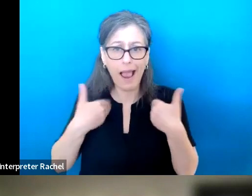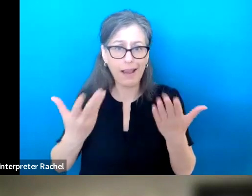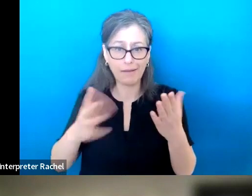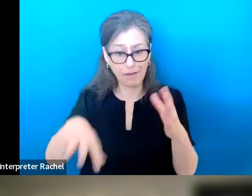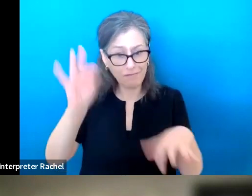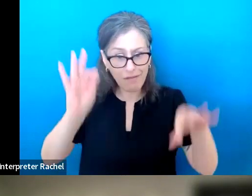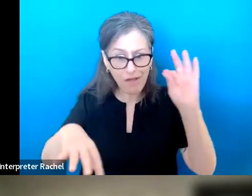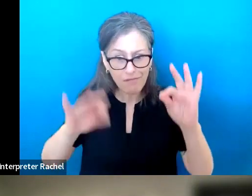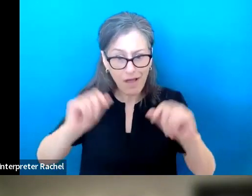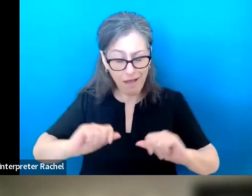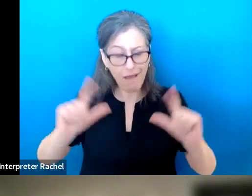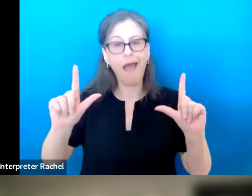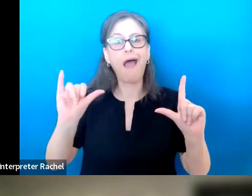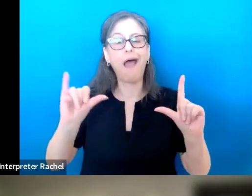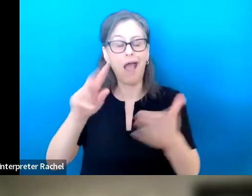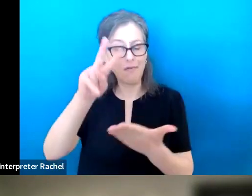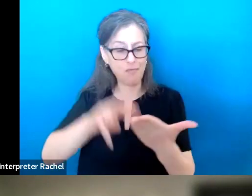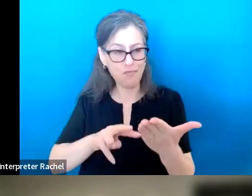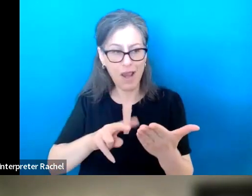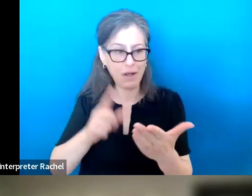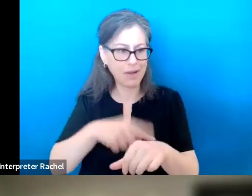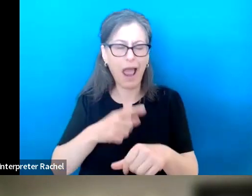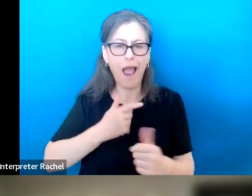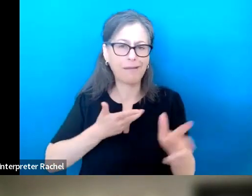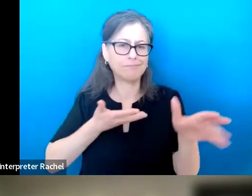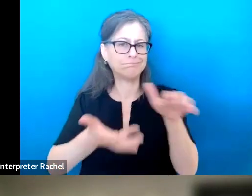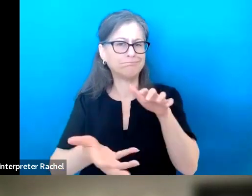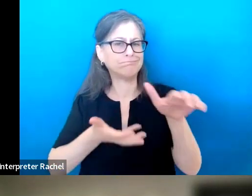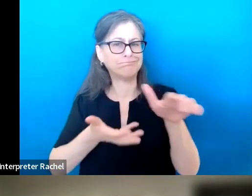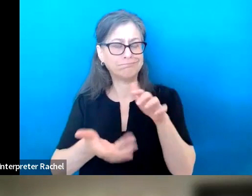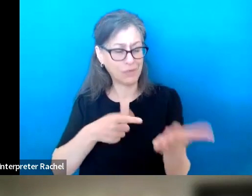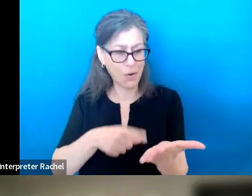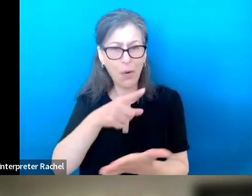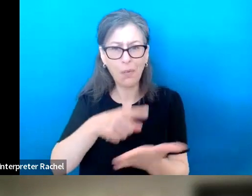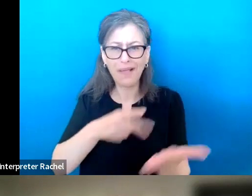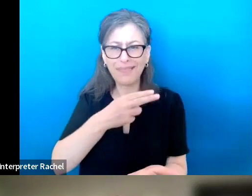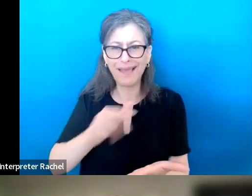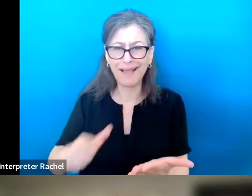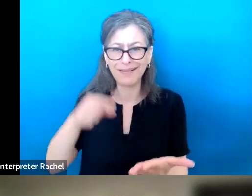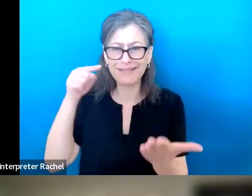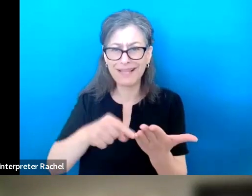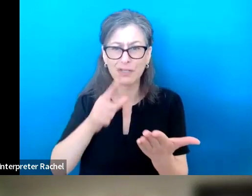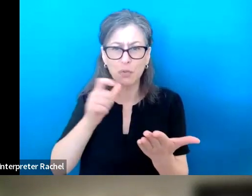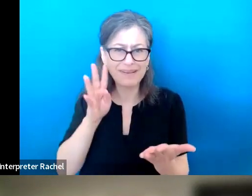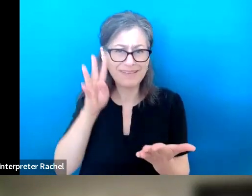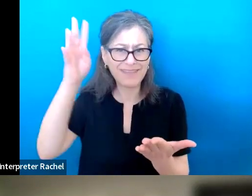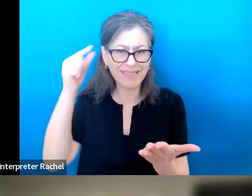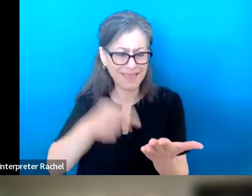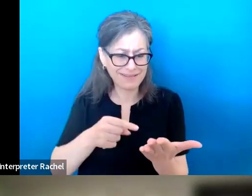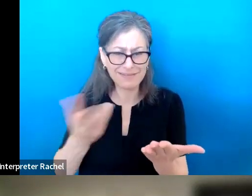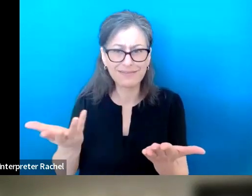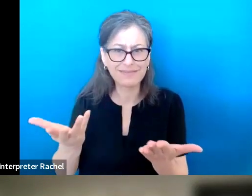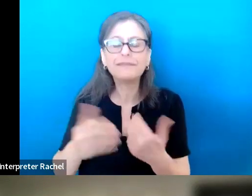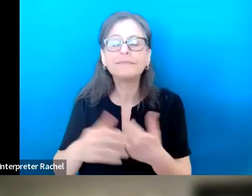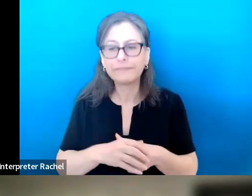discover. So I read it in one go. I laughed out loud. I thought, what the hell is this story? Who has invented this?